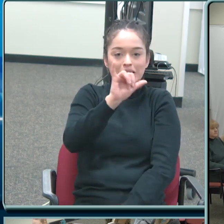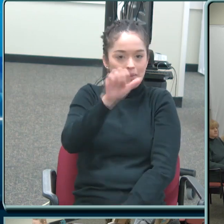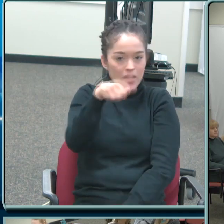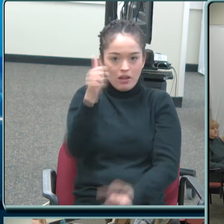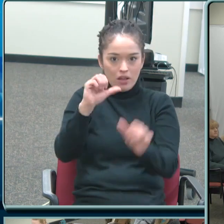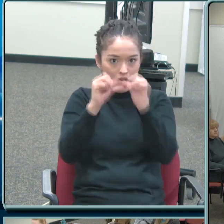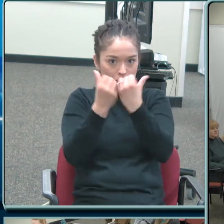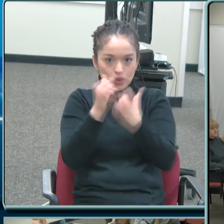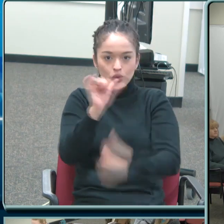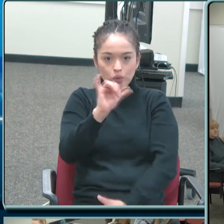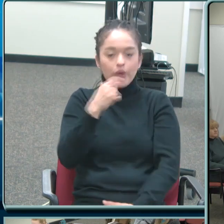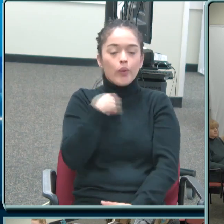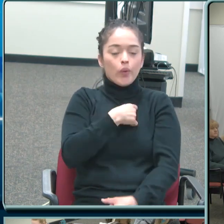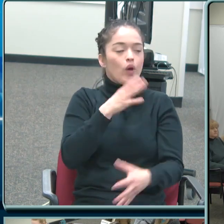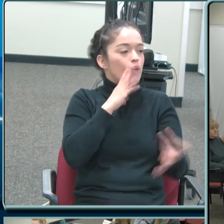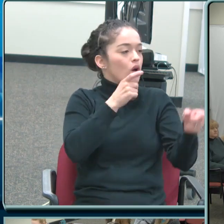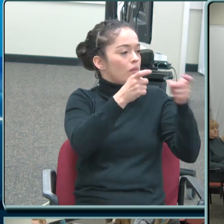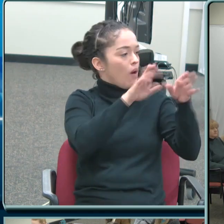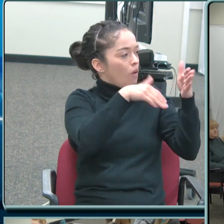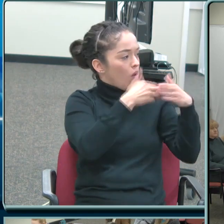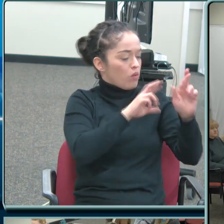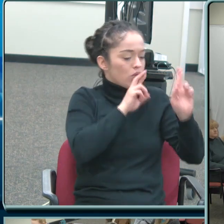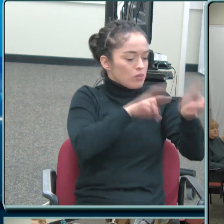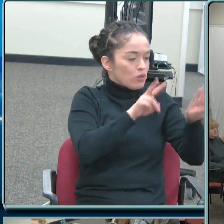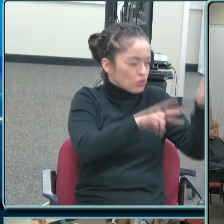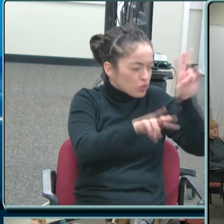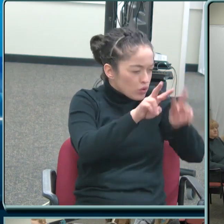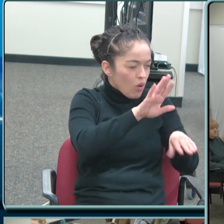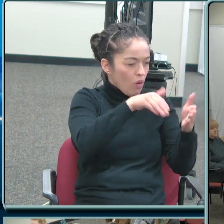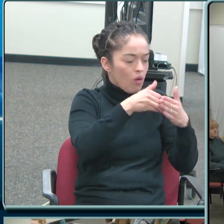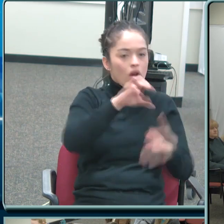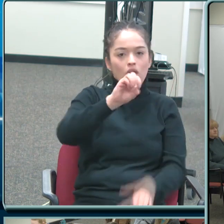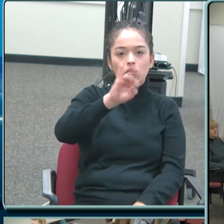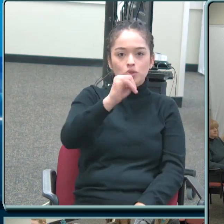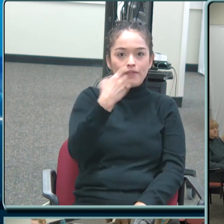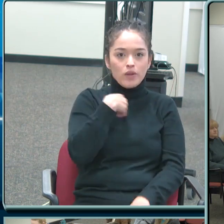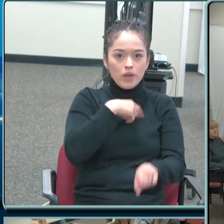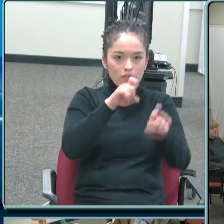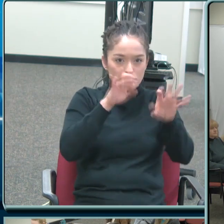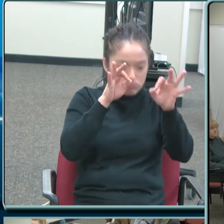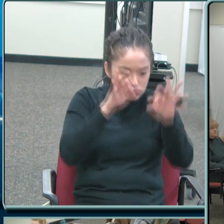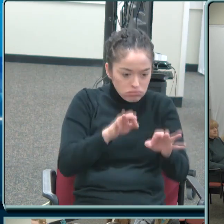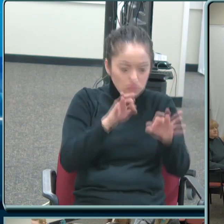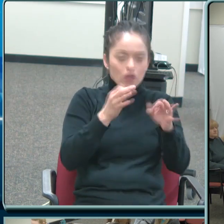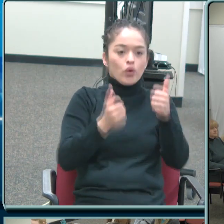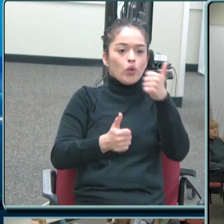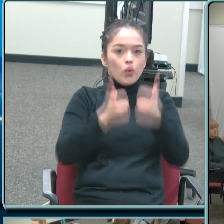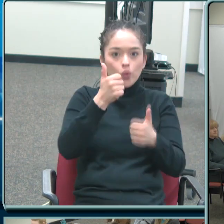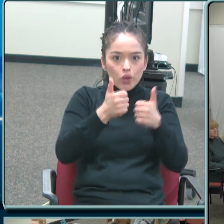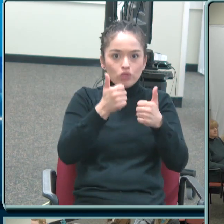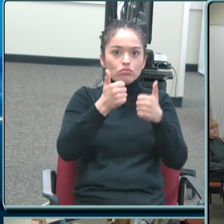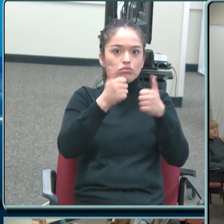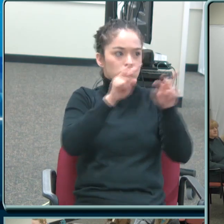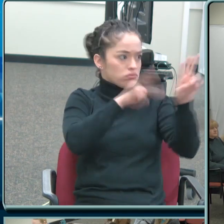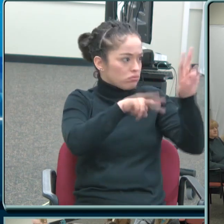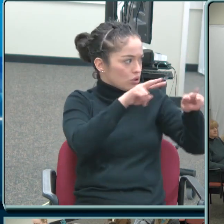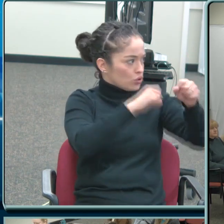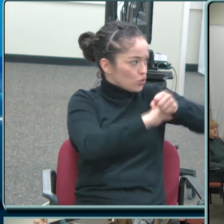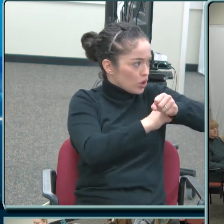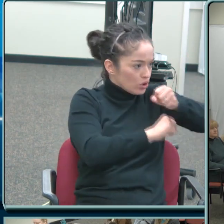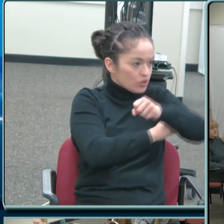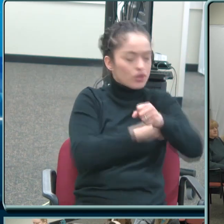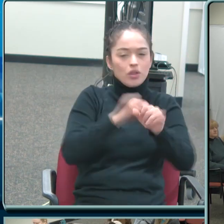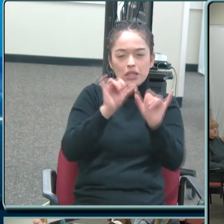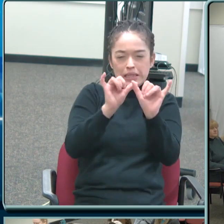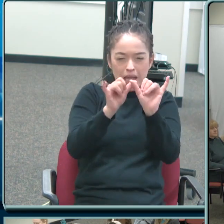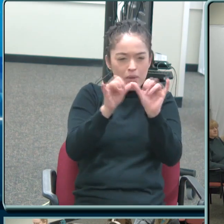an event, and we manage our response by objectives. So we develop our incident action plans, we set up an appropriate structure which is